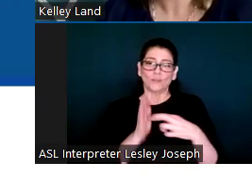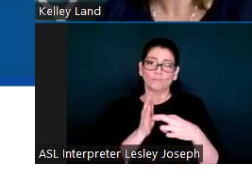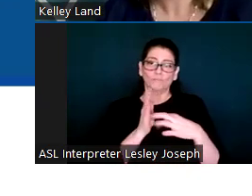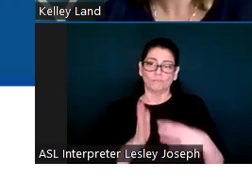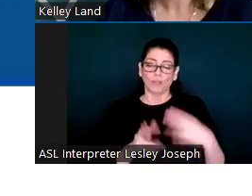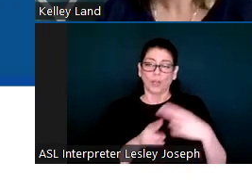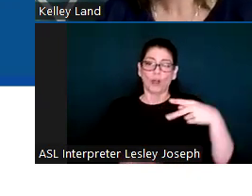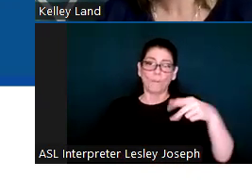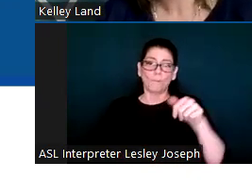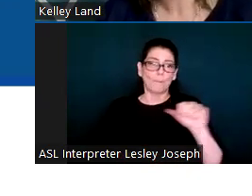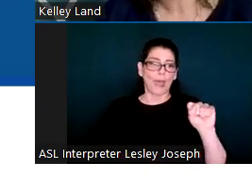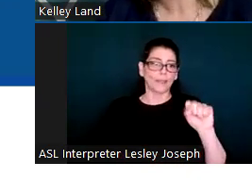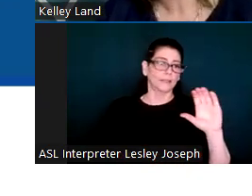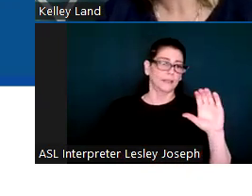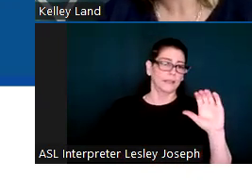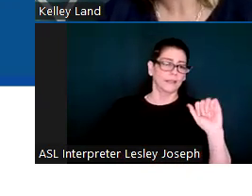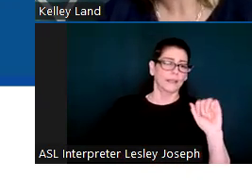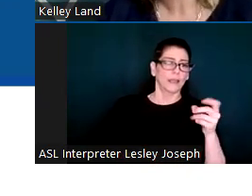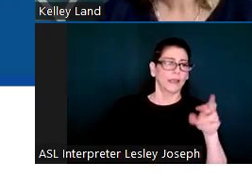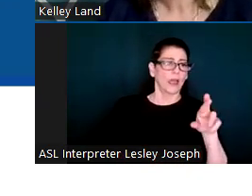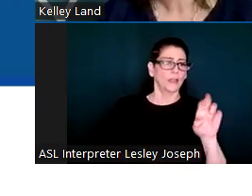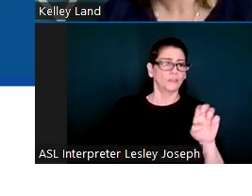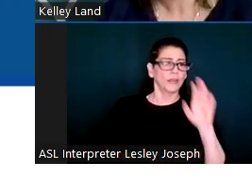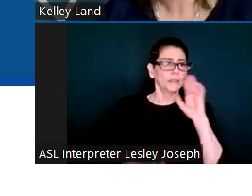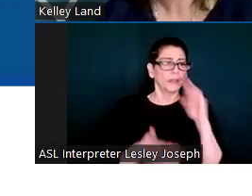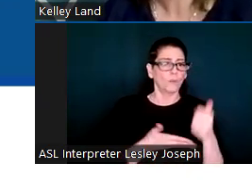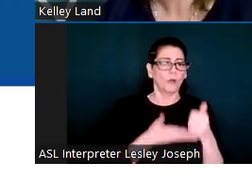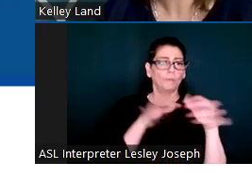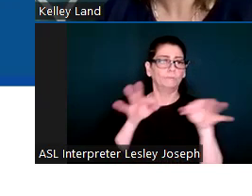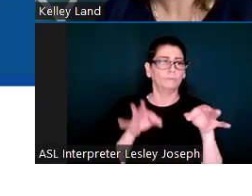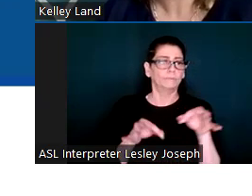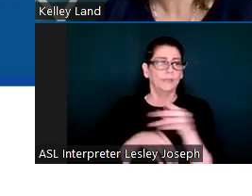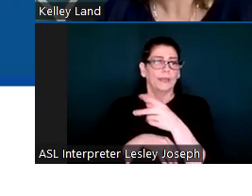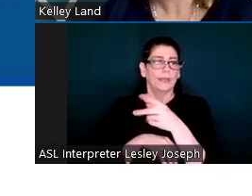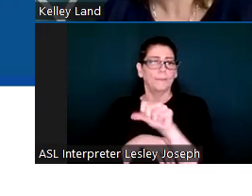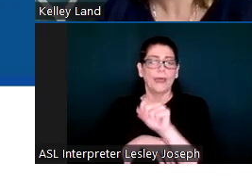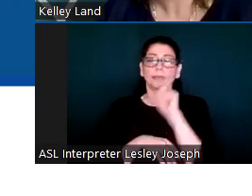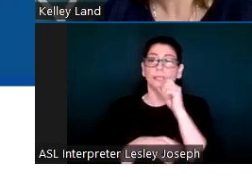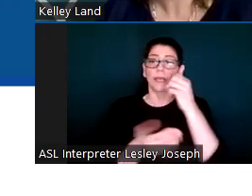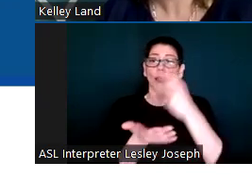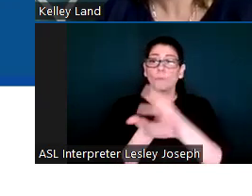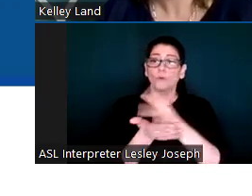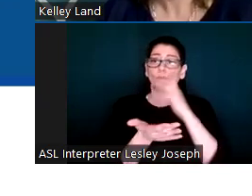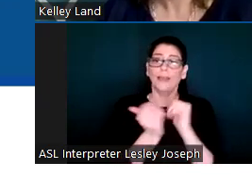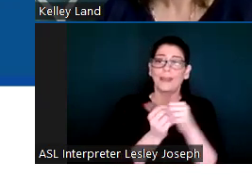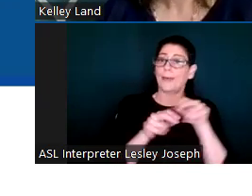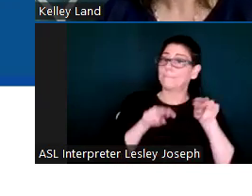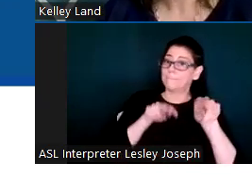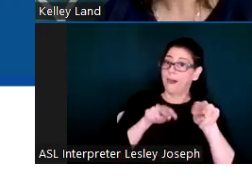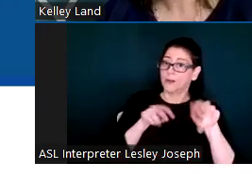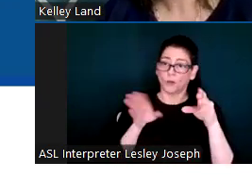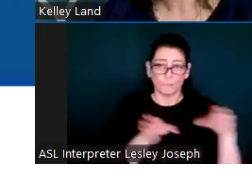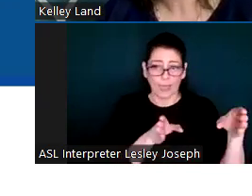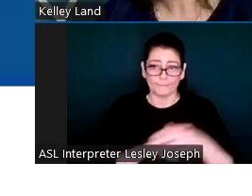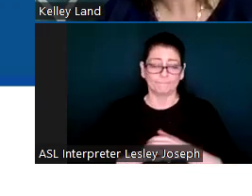pass cadre that will help walk them through the pass, the approval, and then help monitor the pass plan. Now, again,